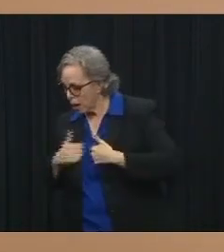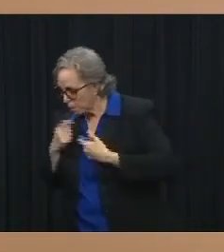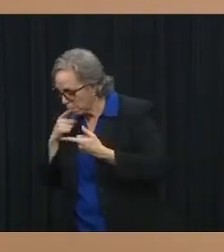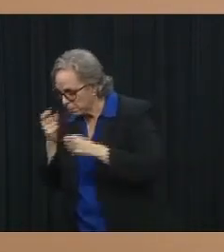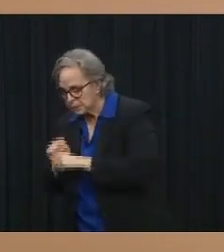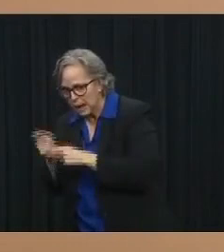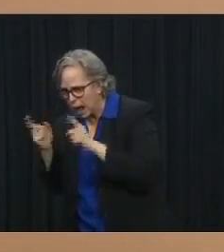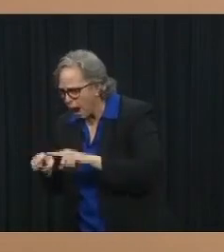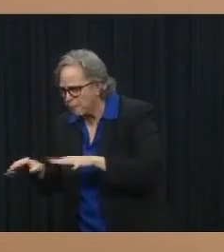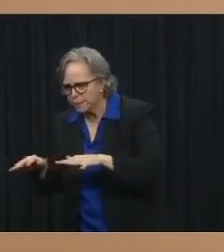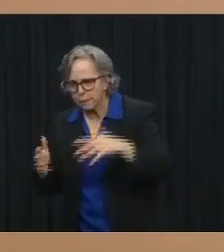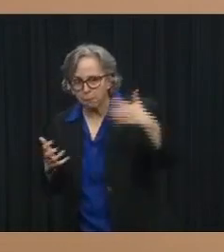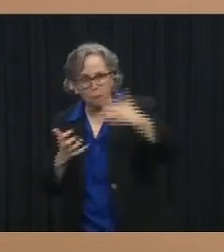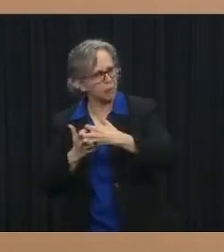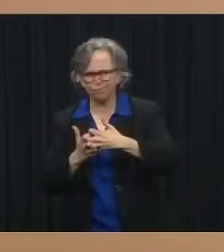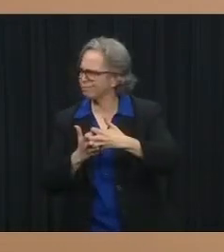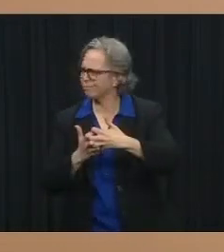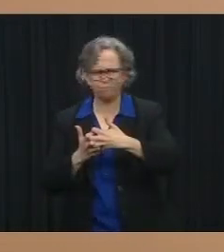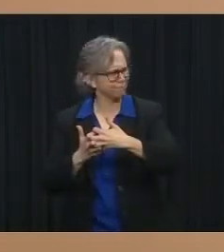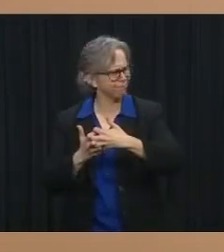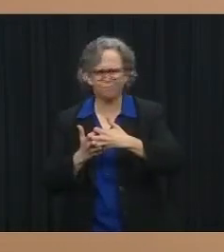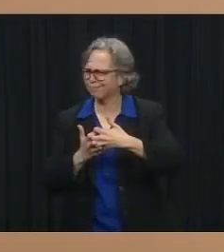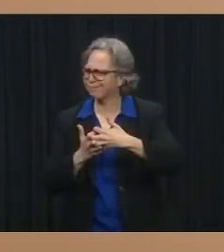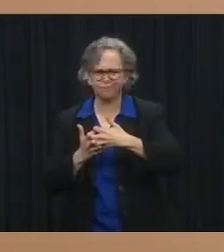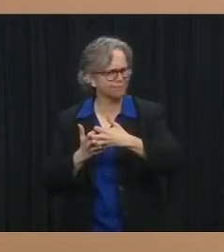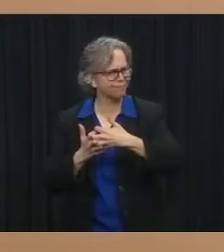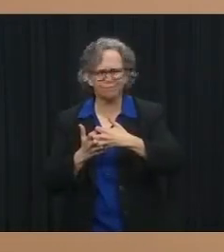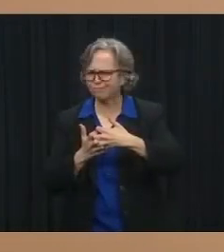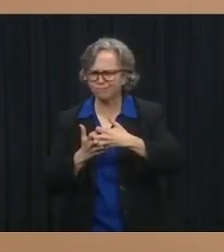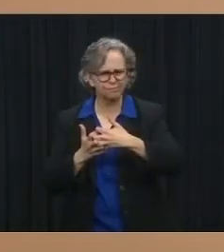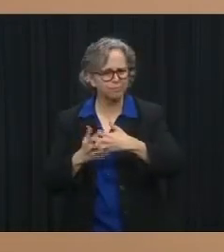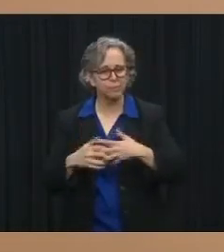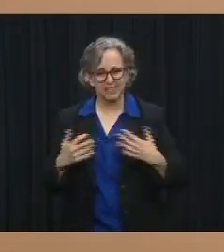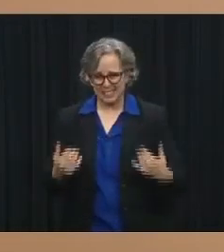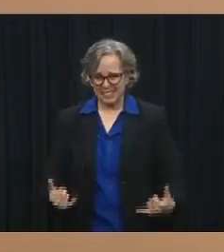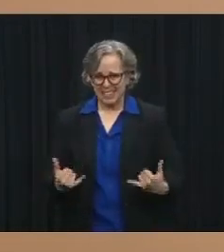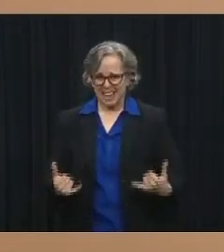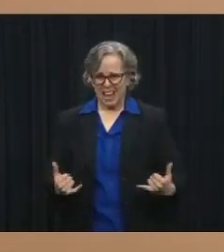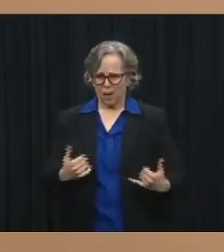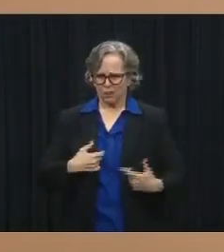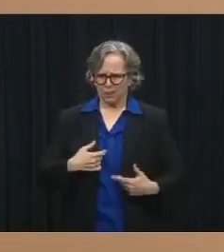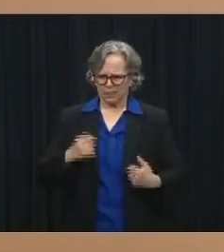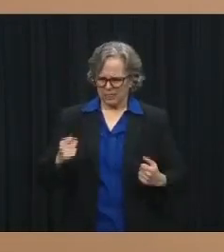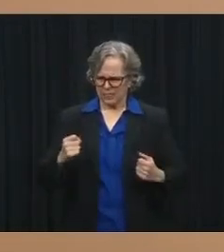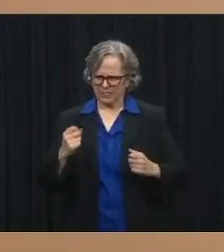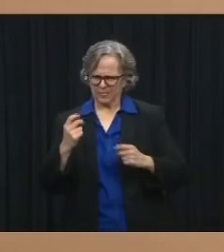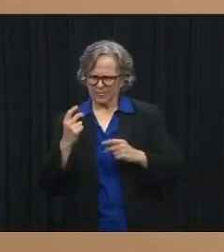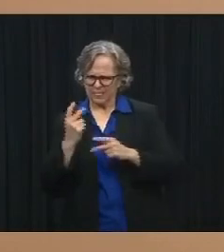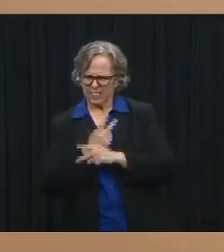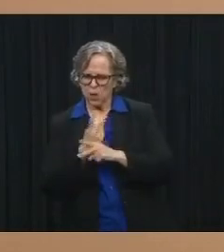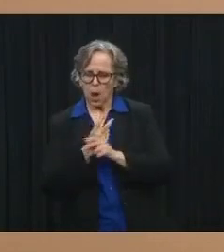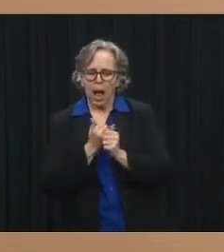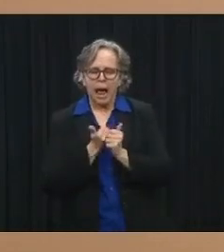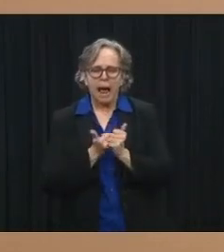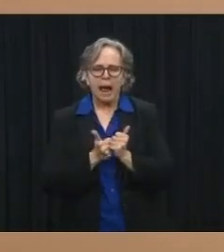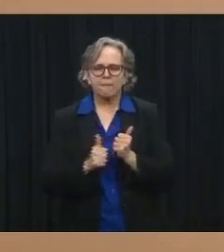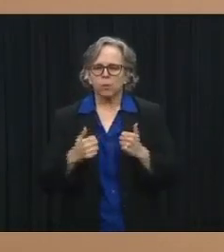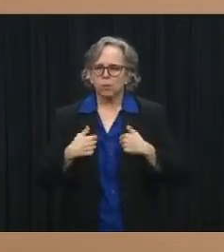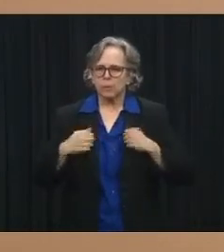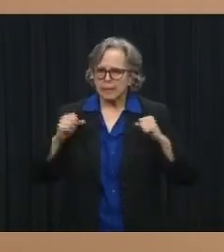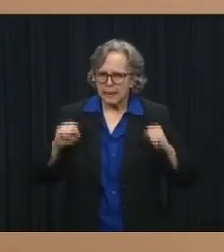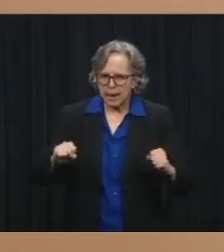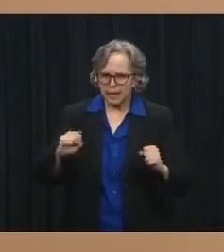have to do everything in our power to get people to stay at home. We have